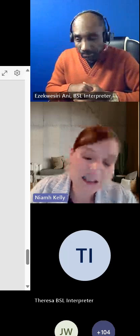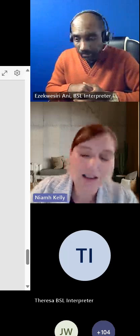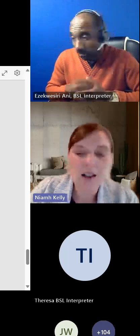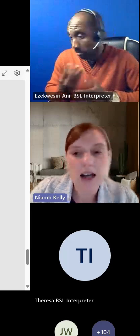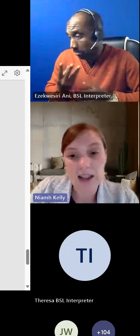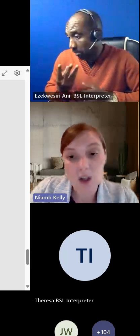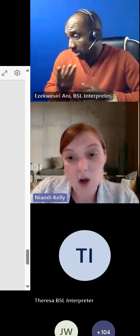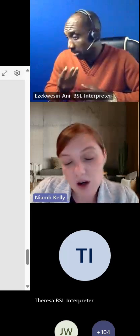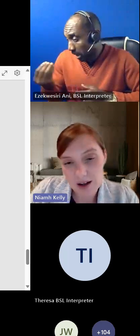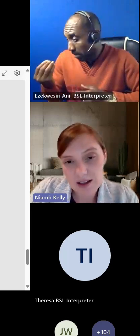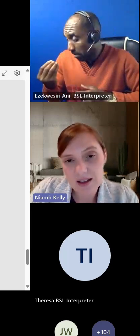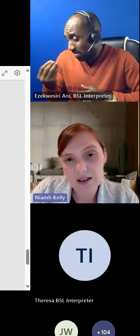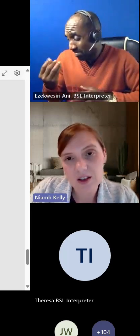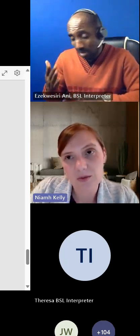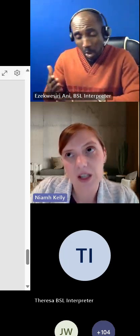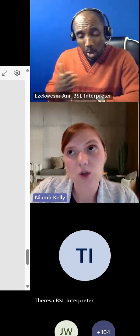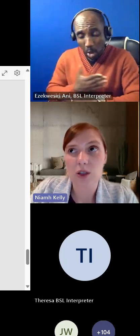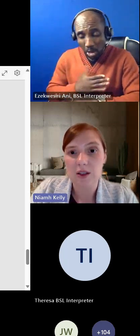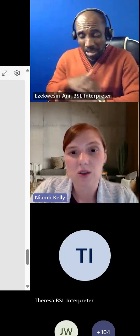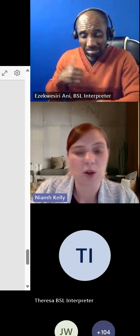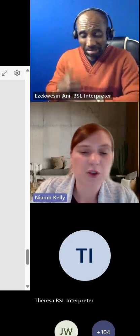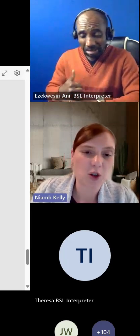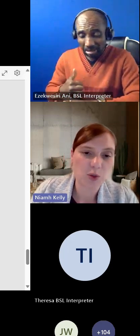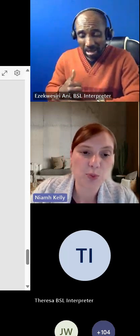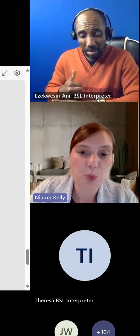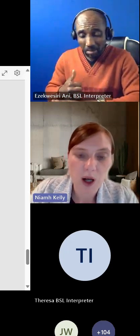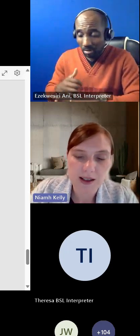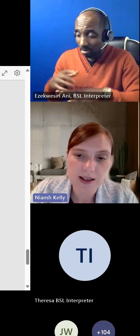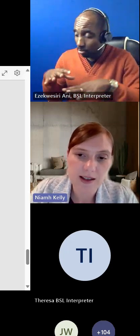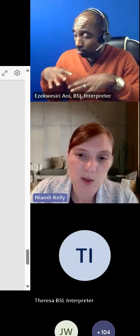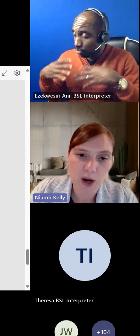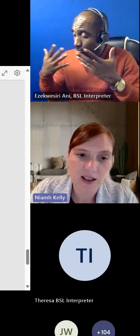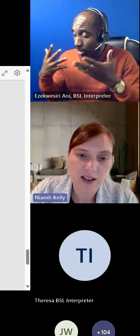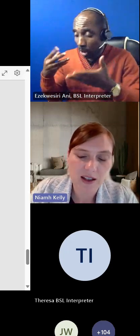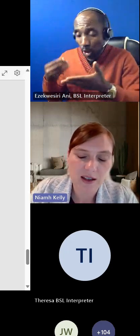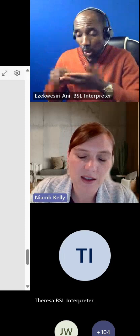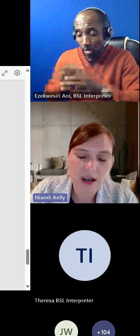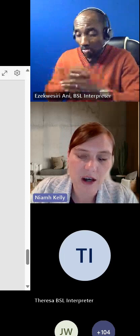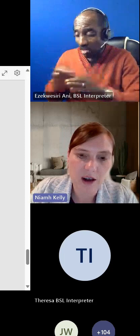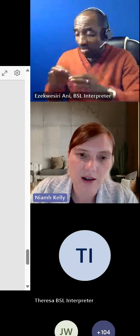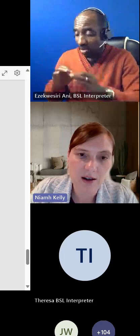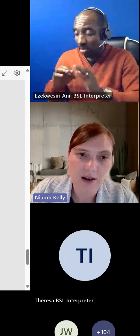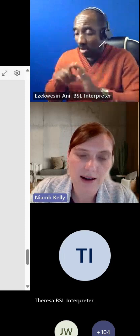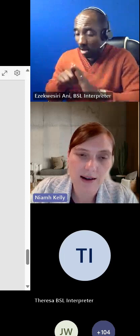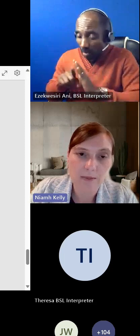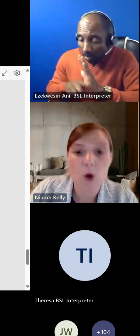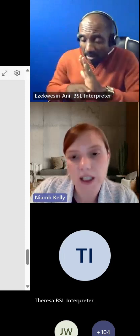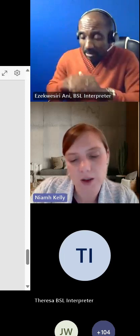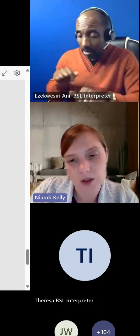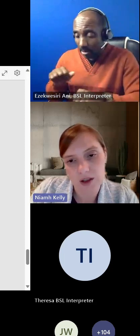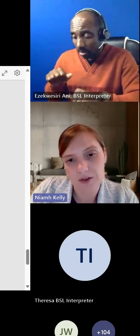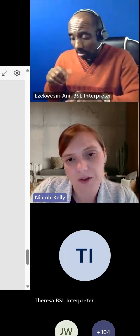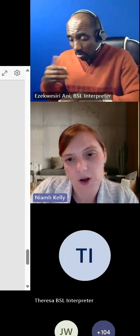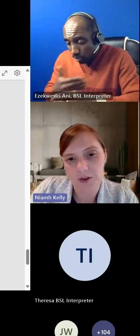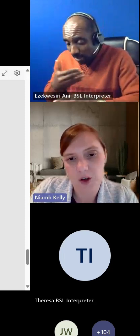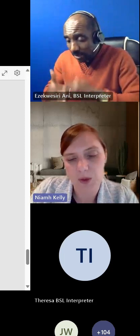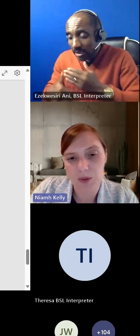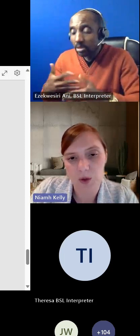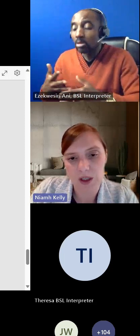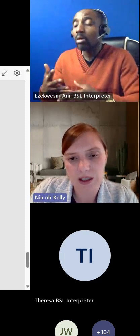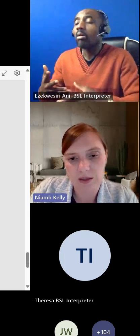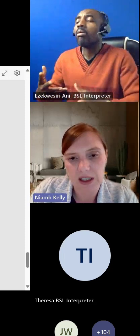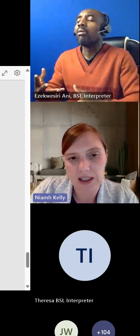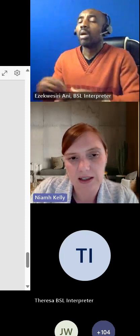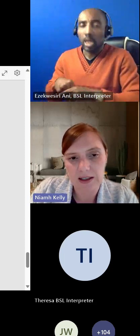and easily at no cost to make sure that some of those policies and practices are more inclusive